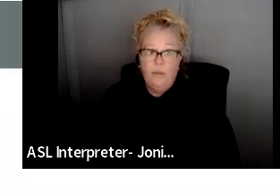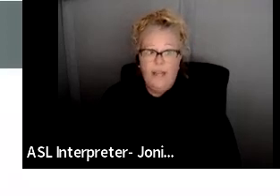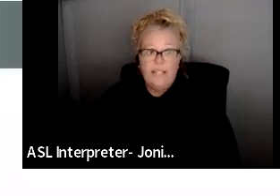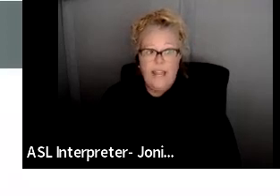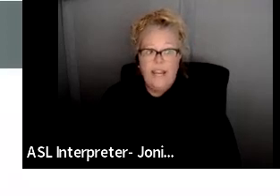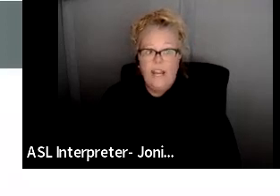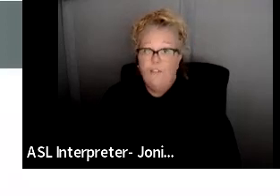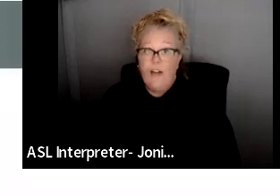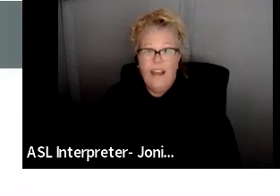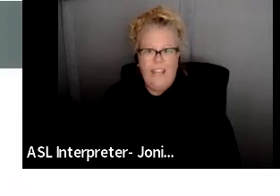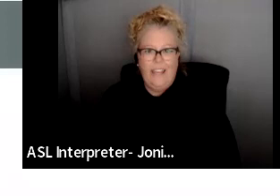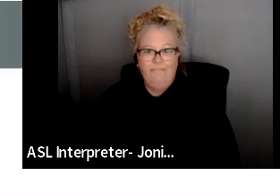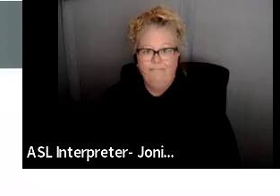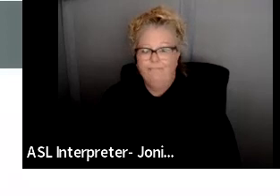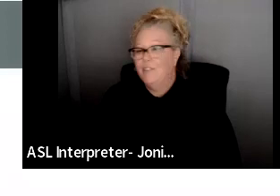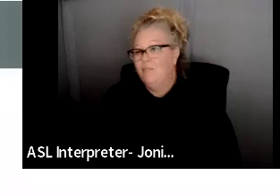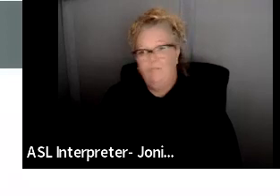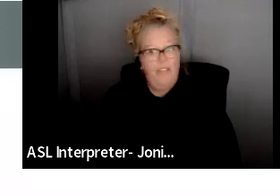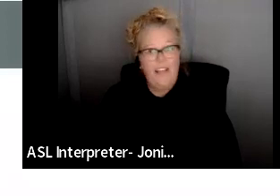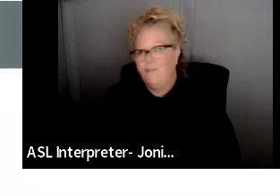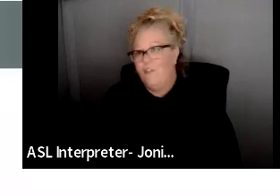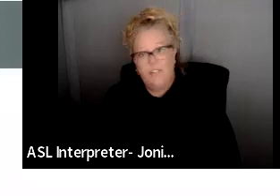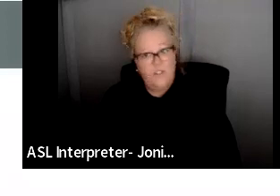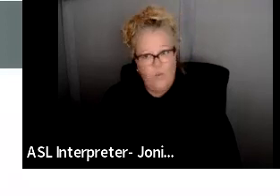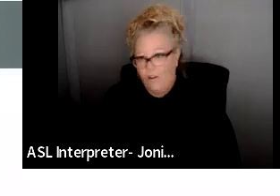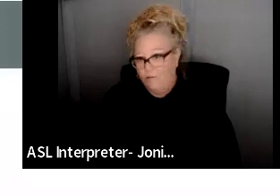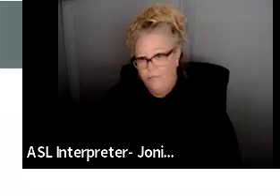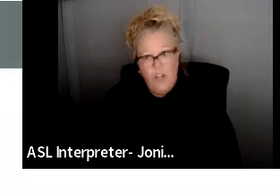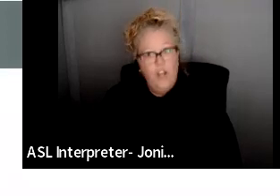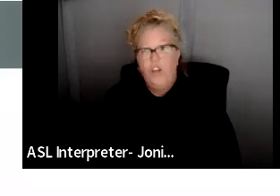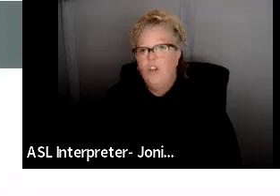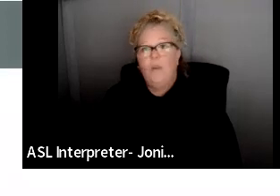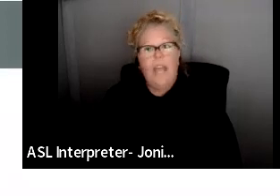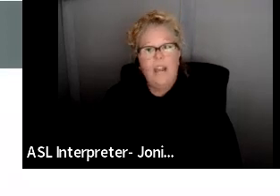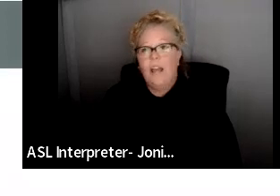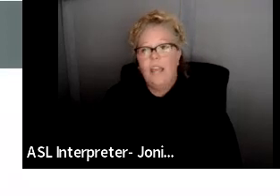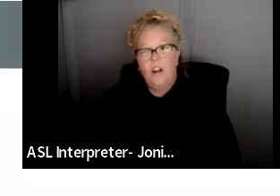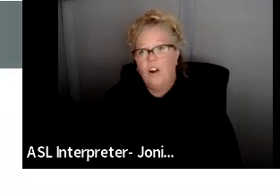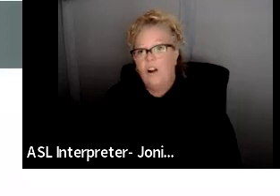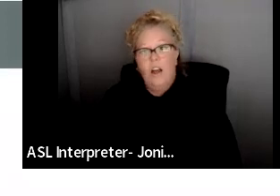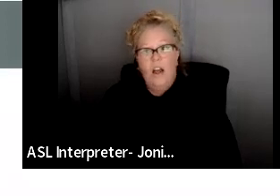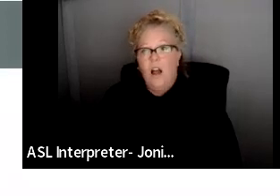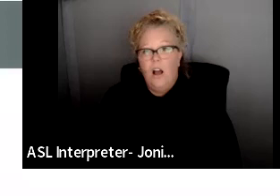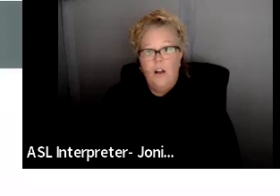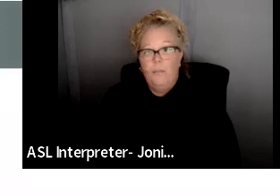cochlear implants, they can hear fine again. That's false as well. You cannot